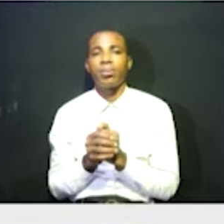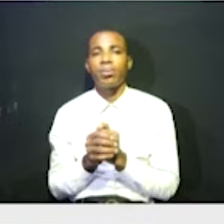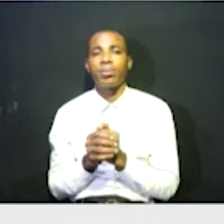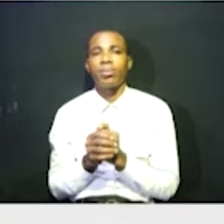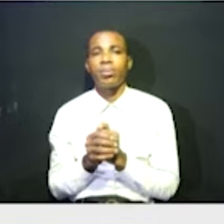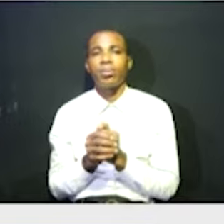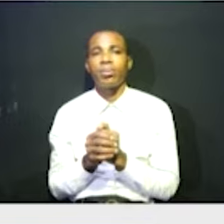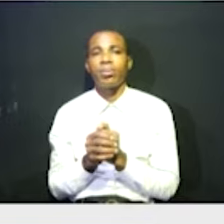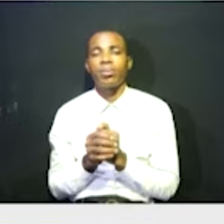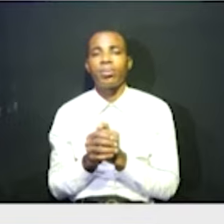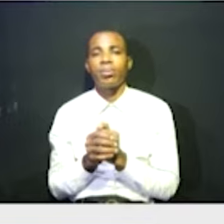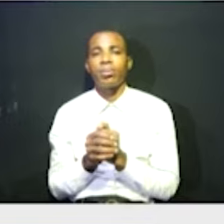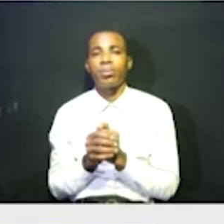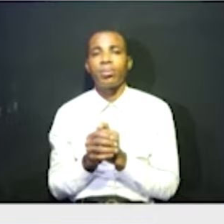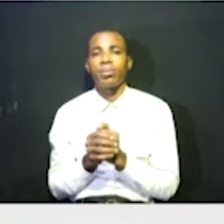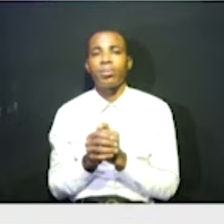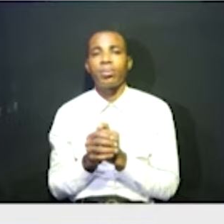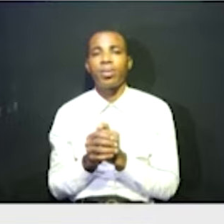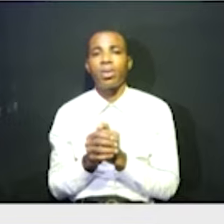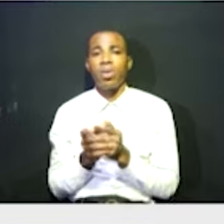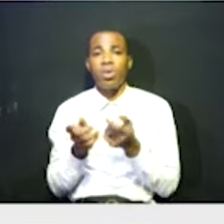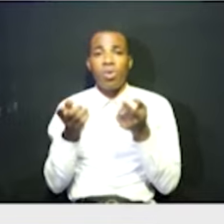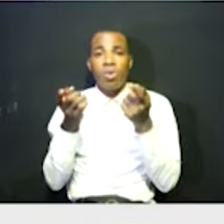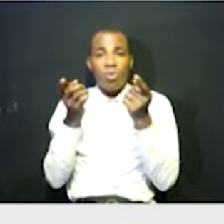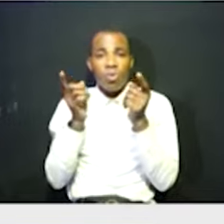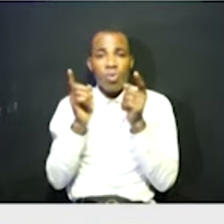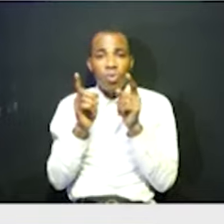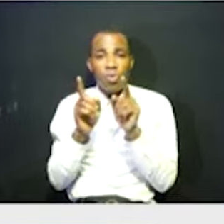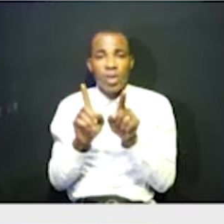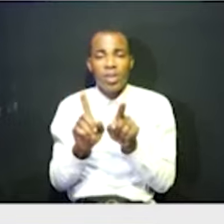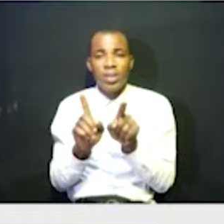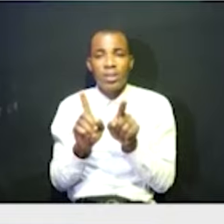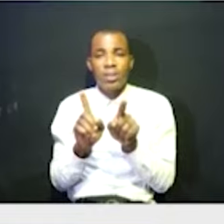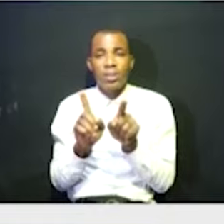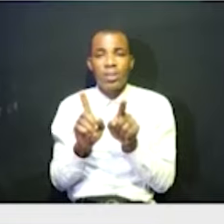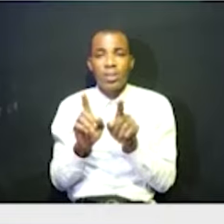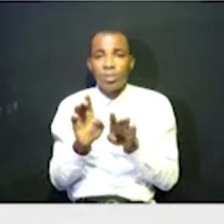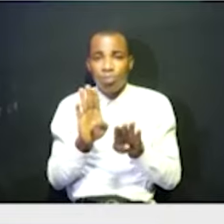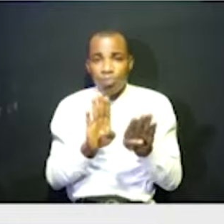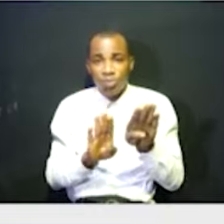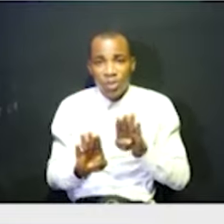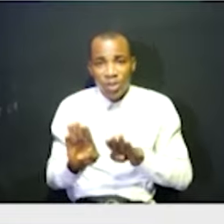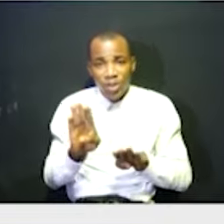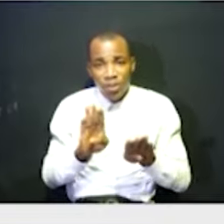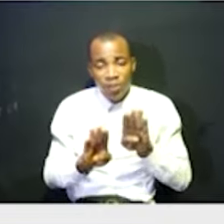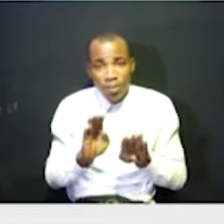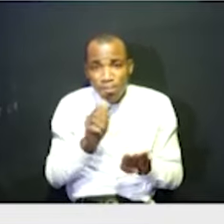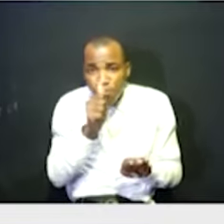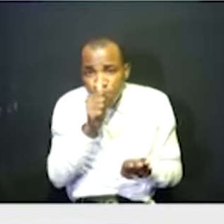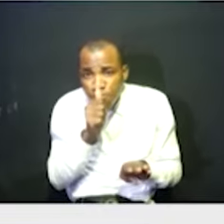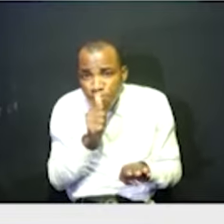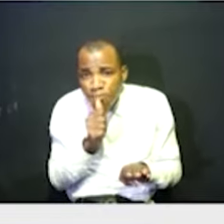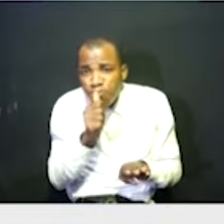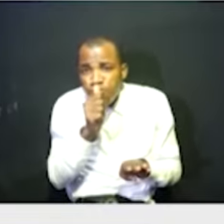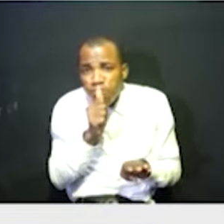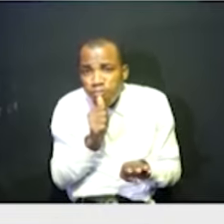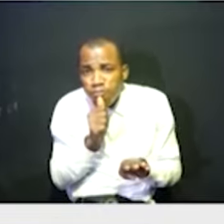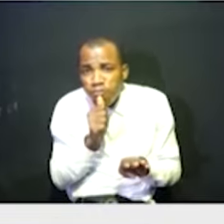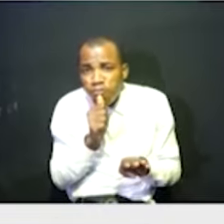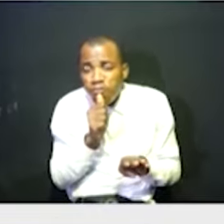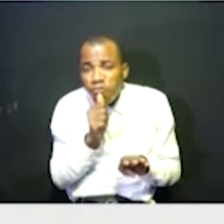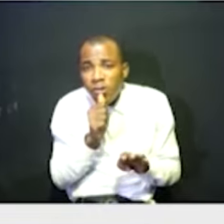is directly measured by who we are in private. Tenye isu sumbo